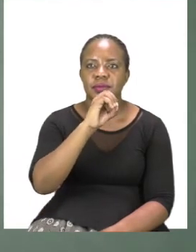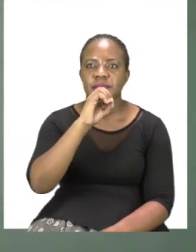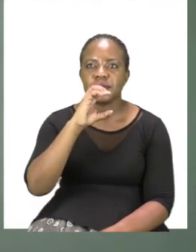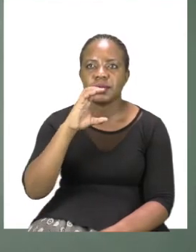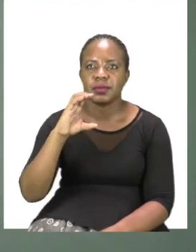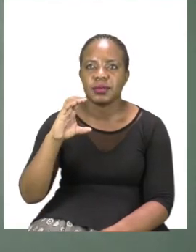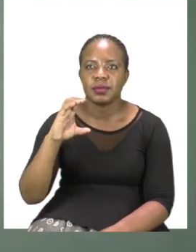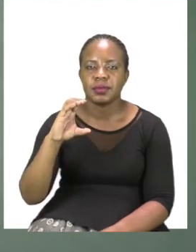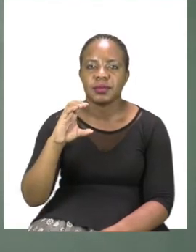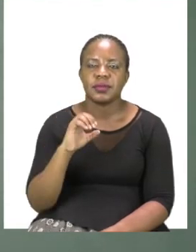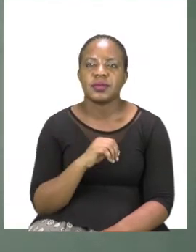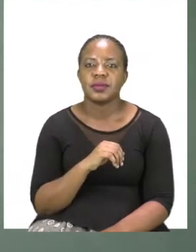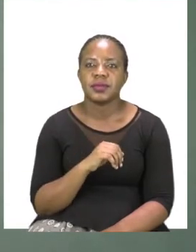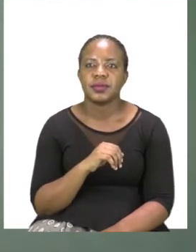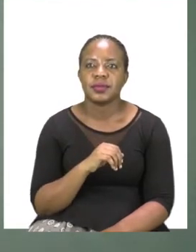October,